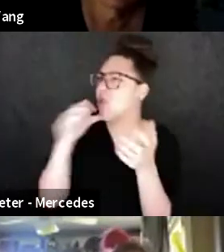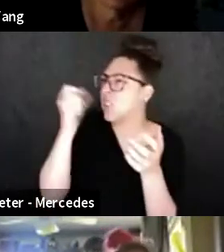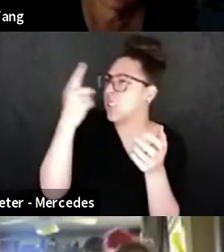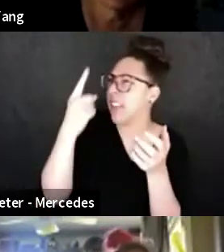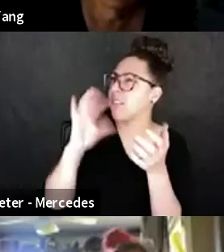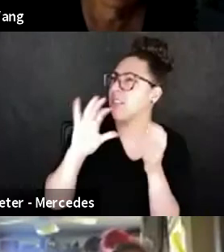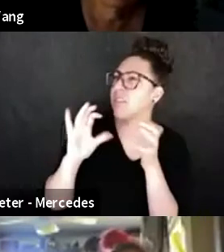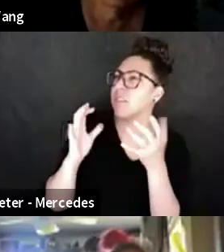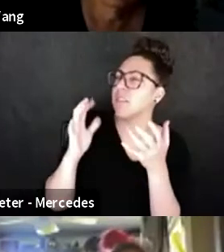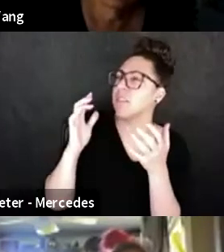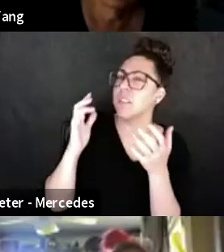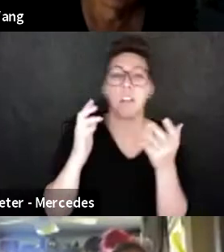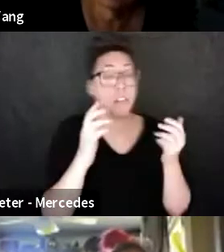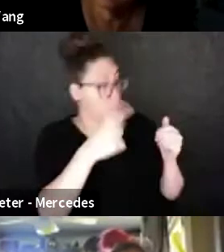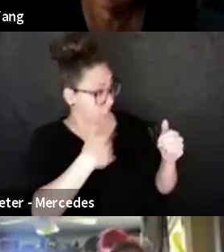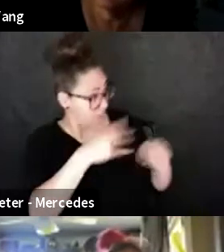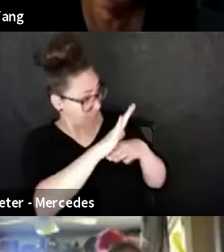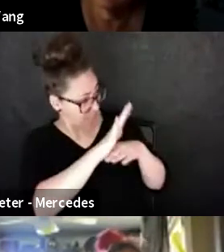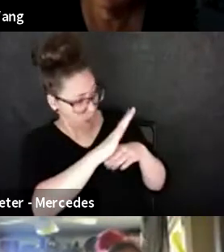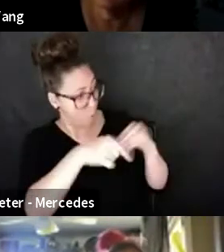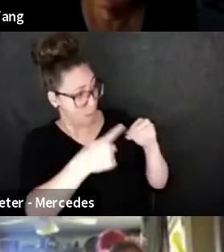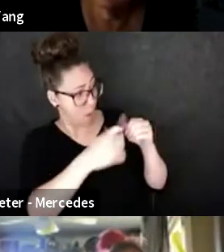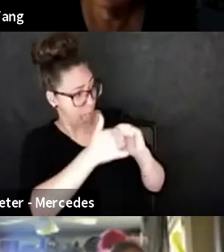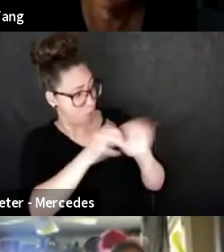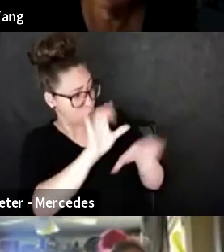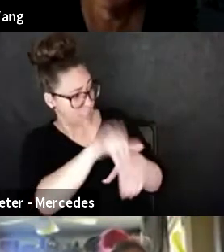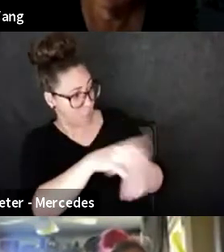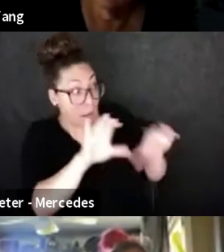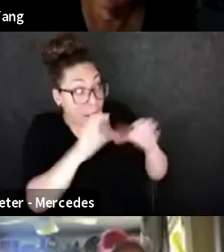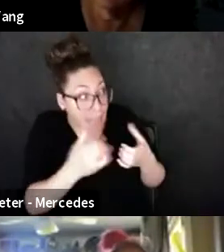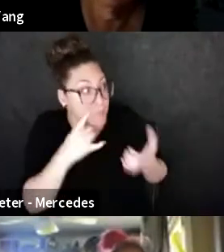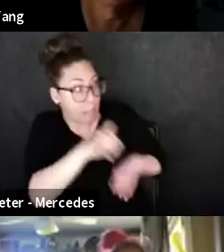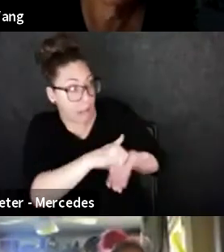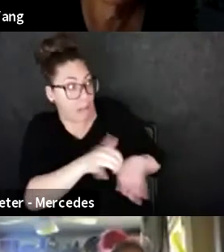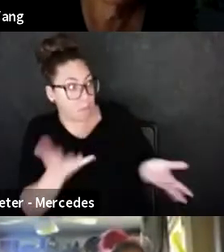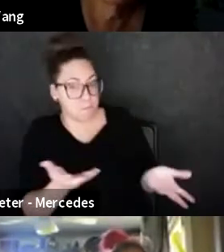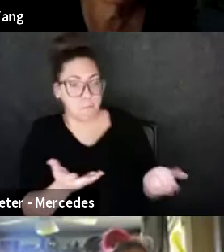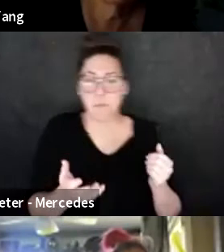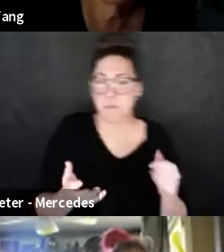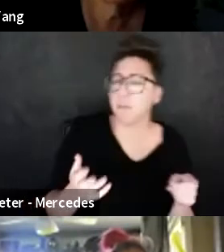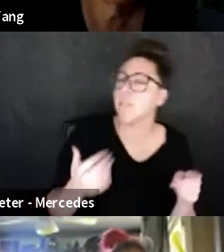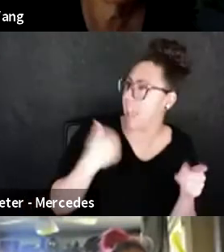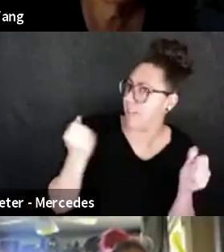Is there a video on how to do that or a class on that? They have so many useful